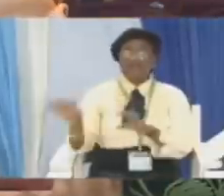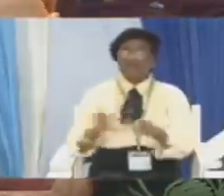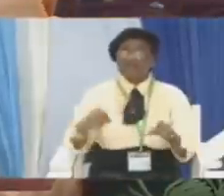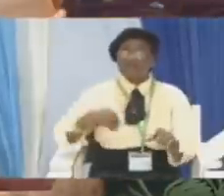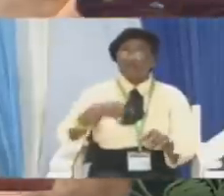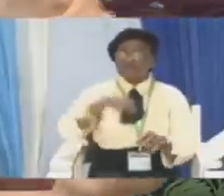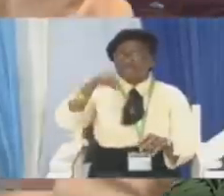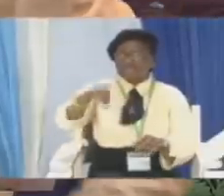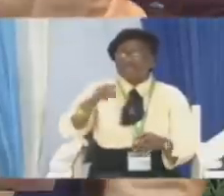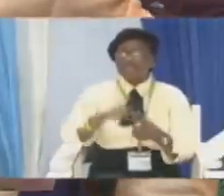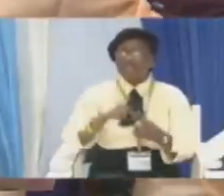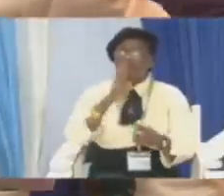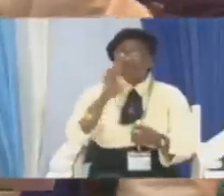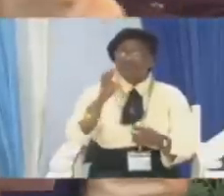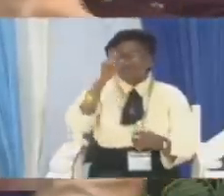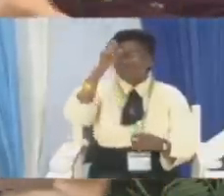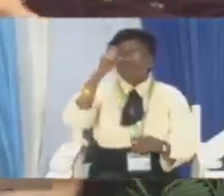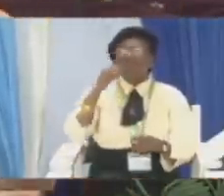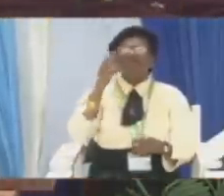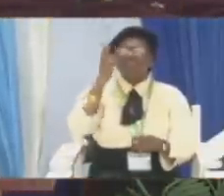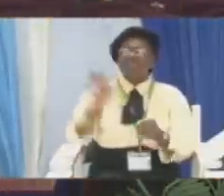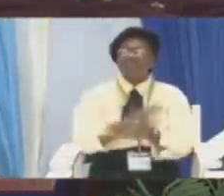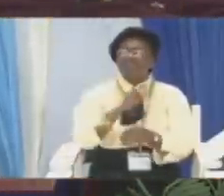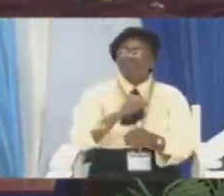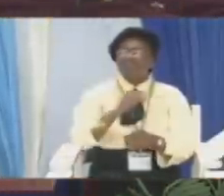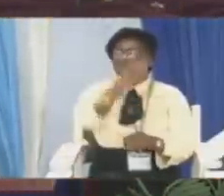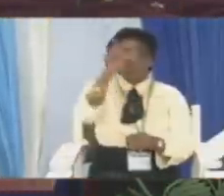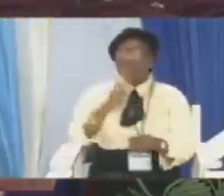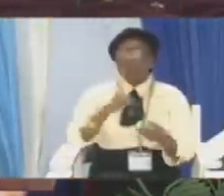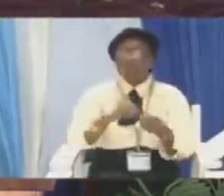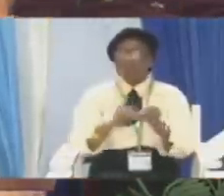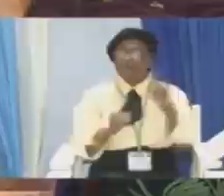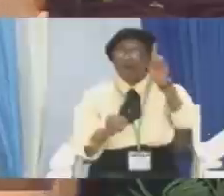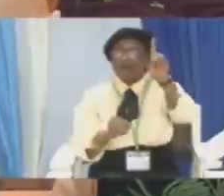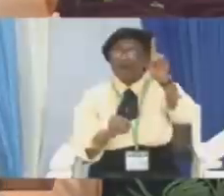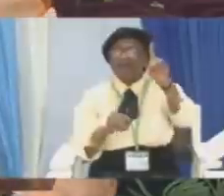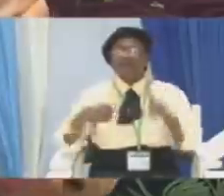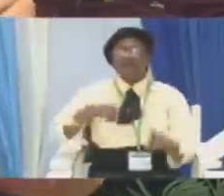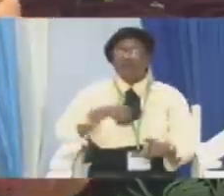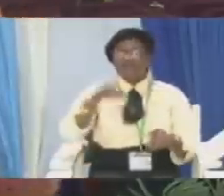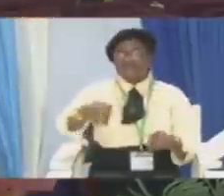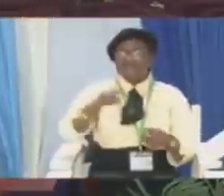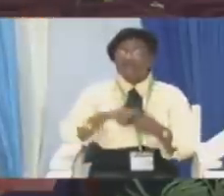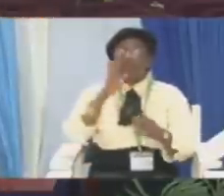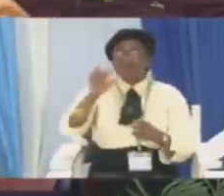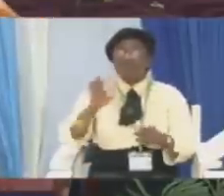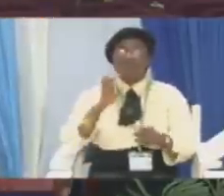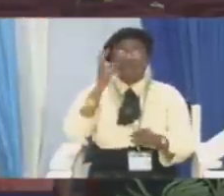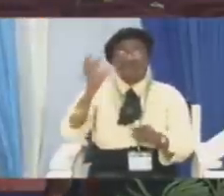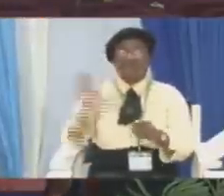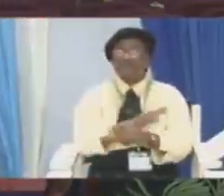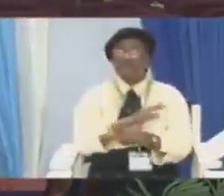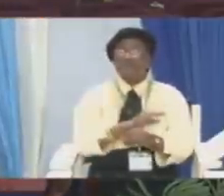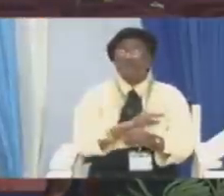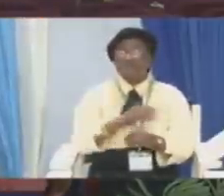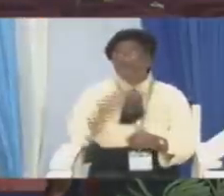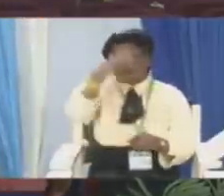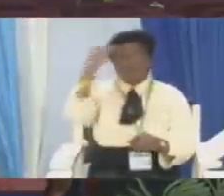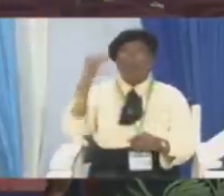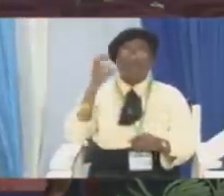fruitful? Number one, we need to be fruitful because fruitfulness glorifies